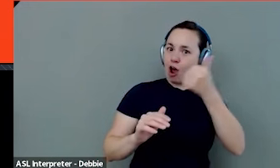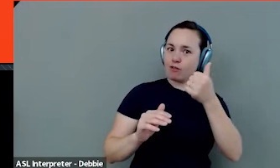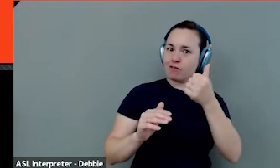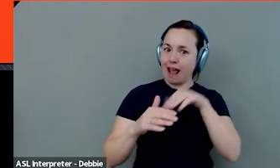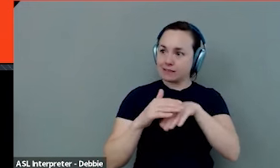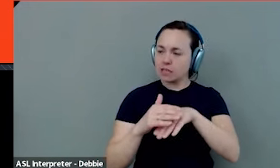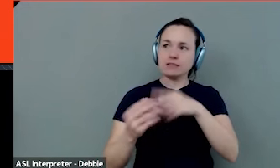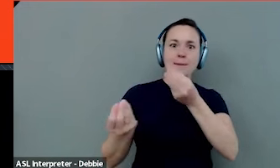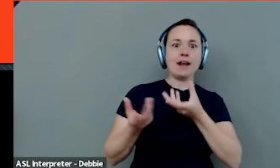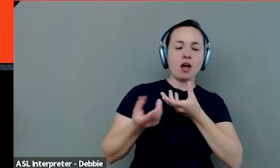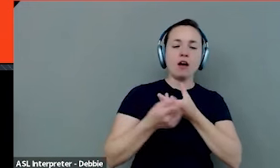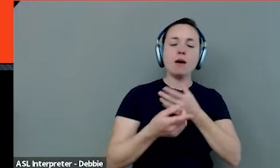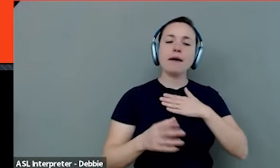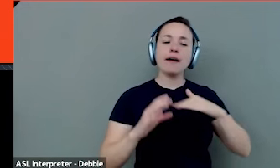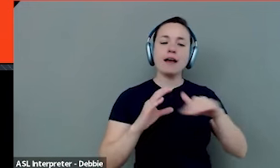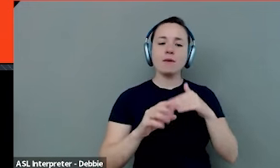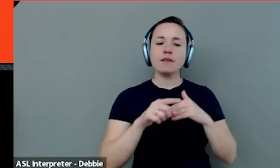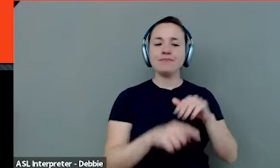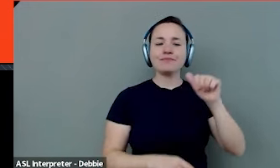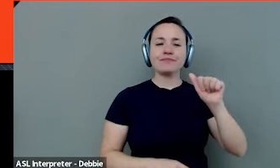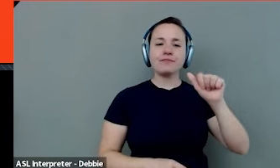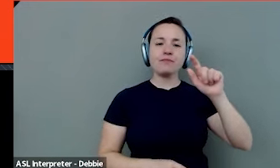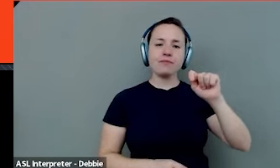here. My email is